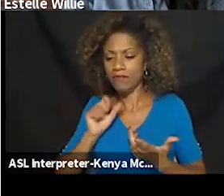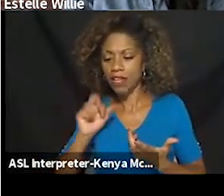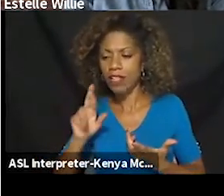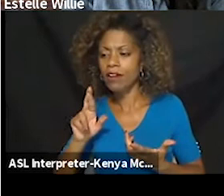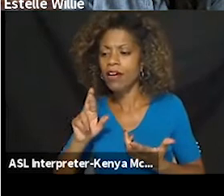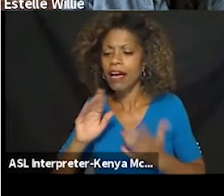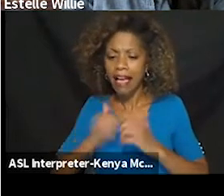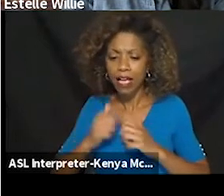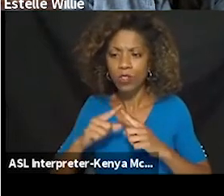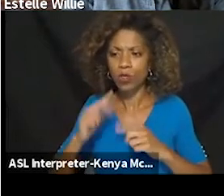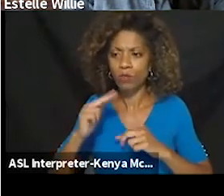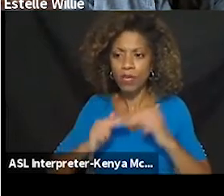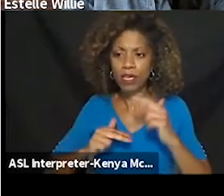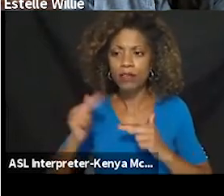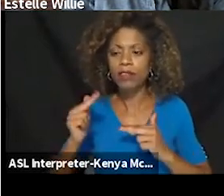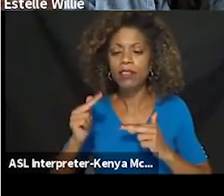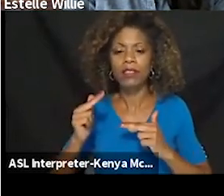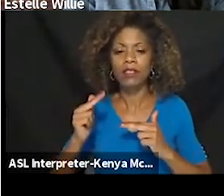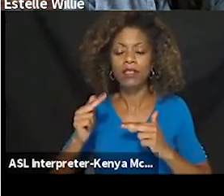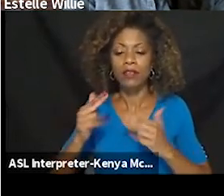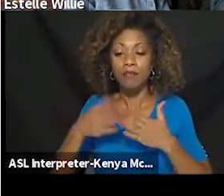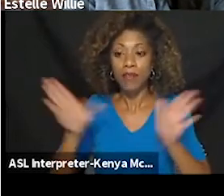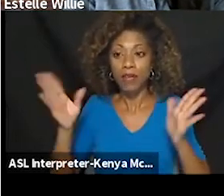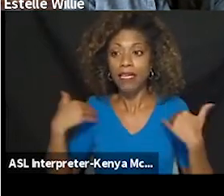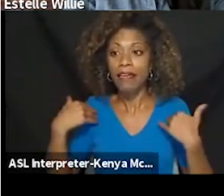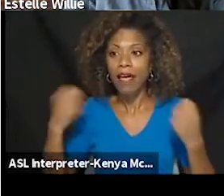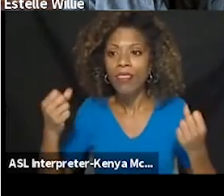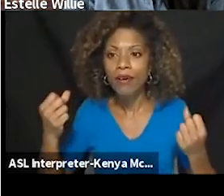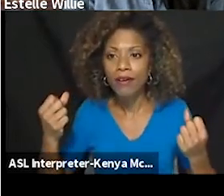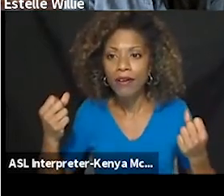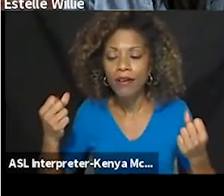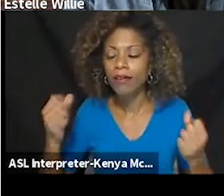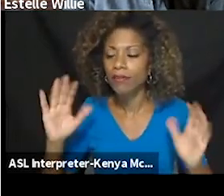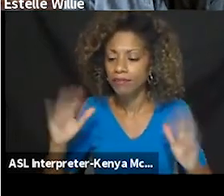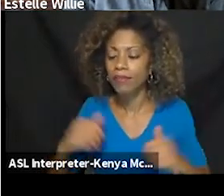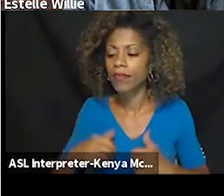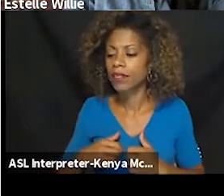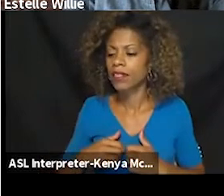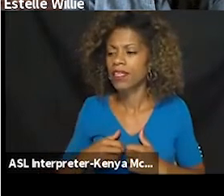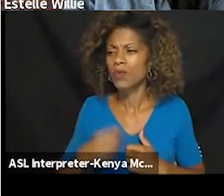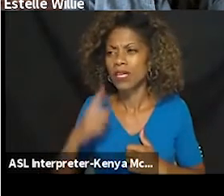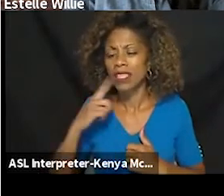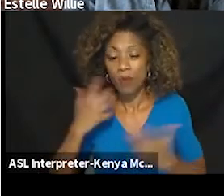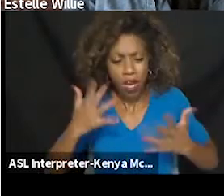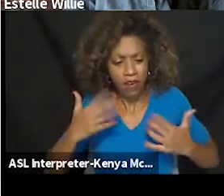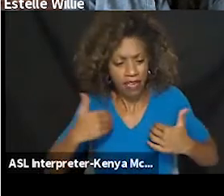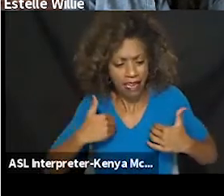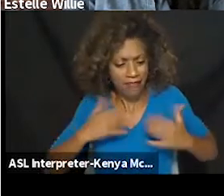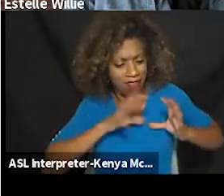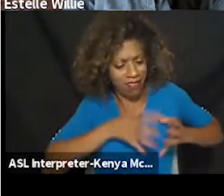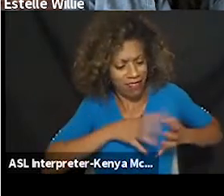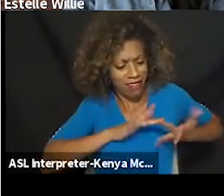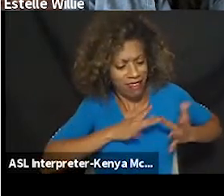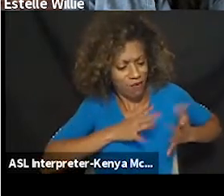just working within it, we really wanted to use the network that we already had and the